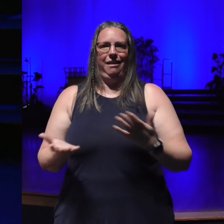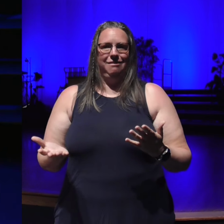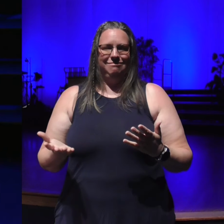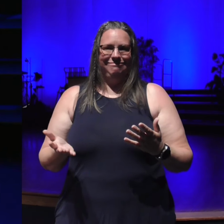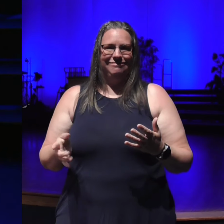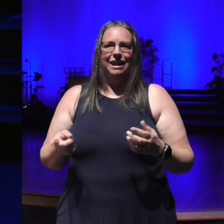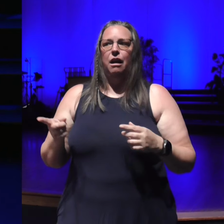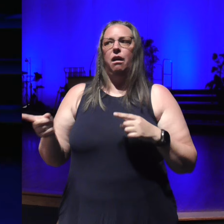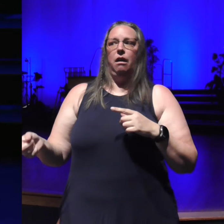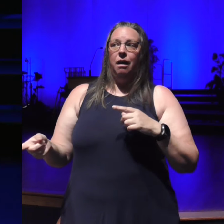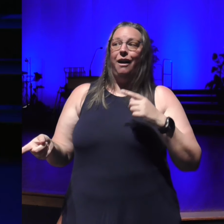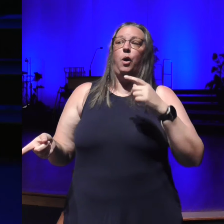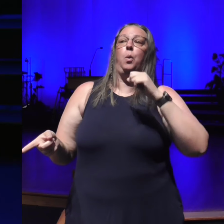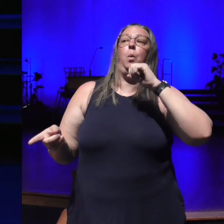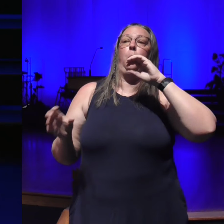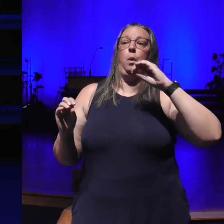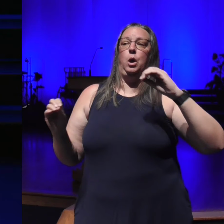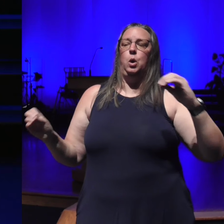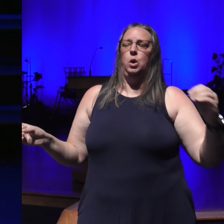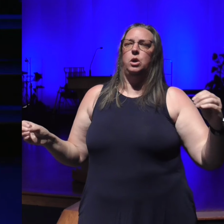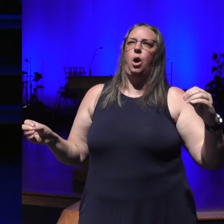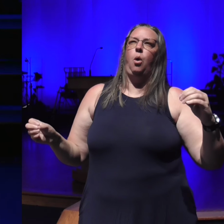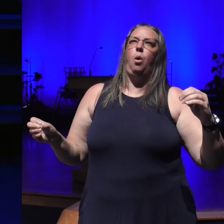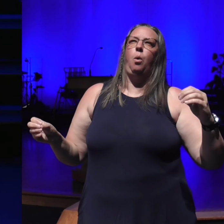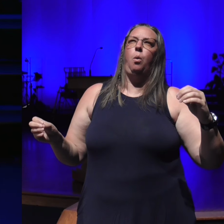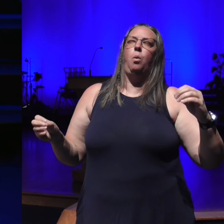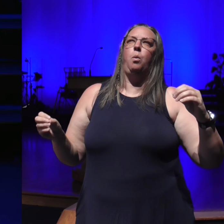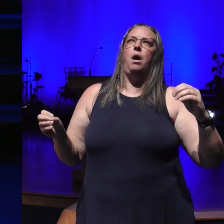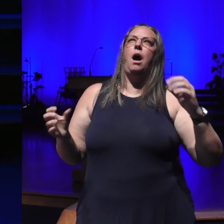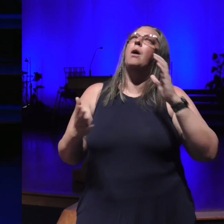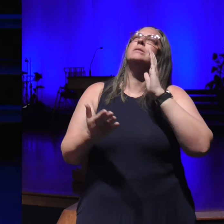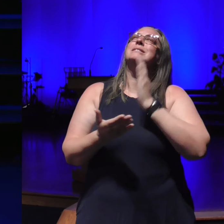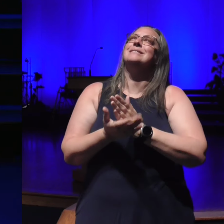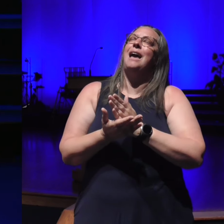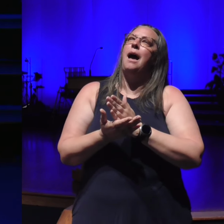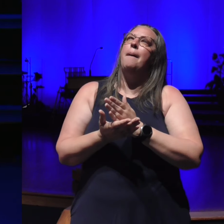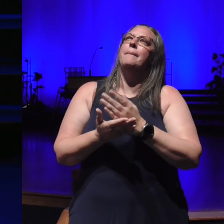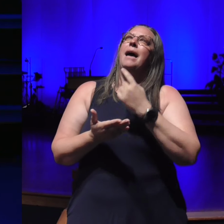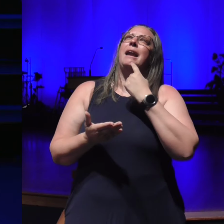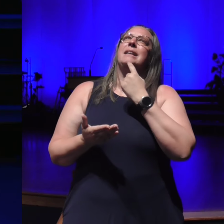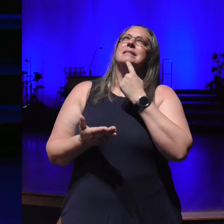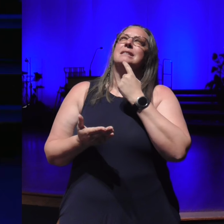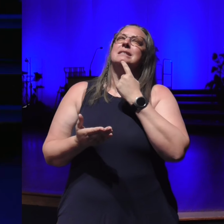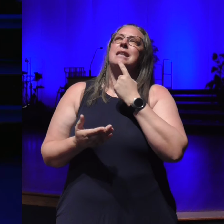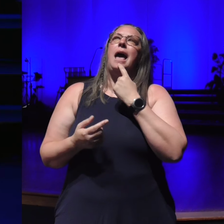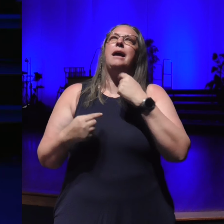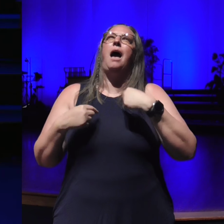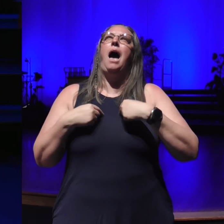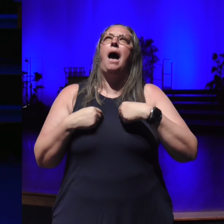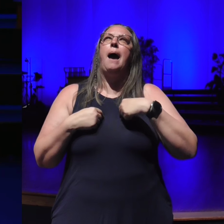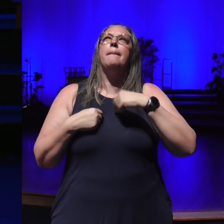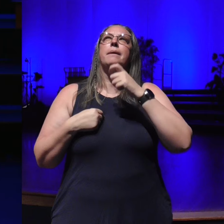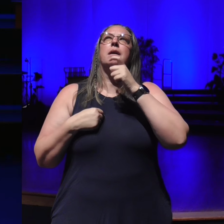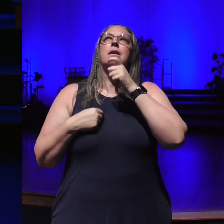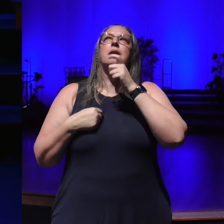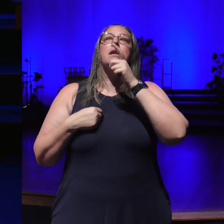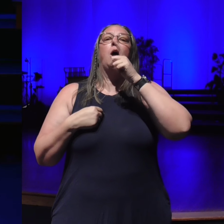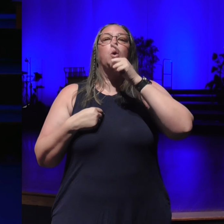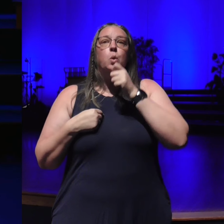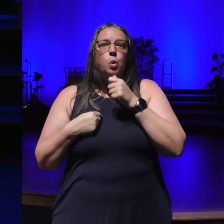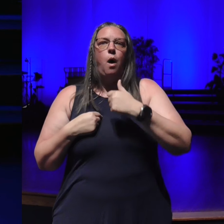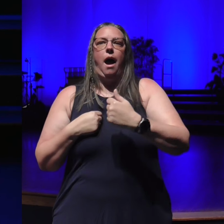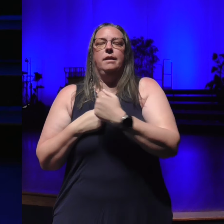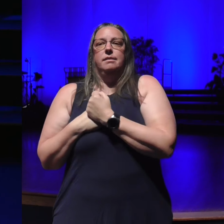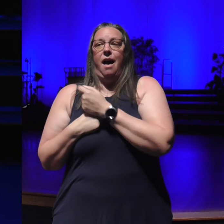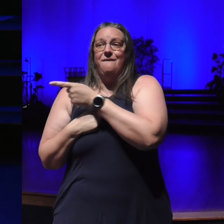when I'm not receiving love to stop and to say, I am not who I love, I'm who loves me. Think